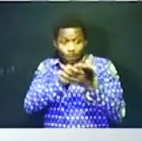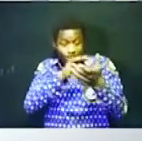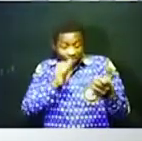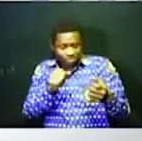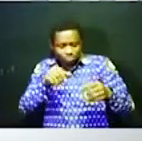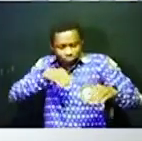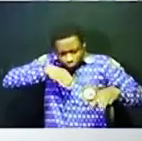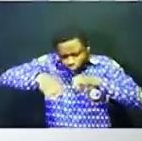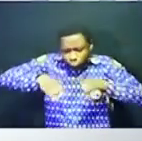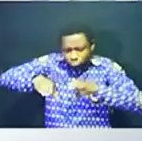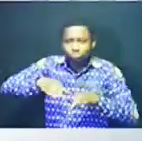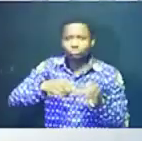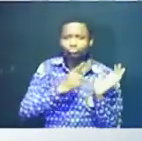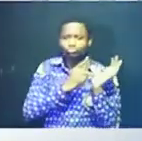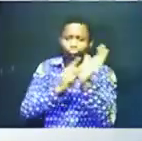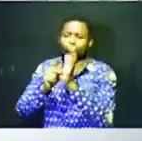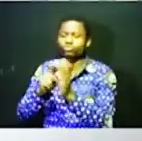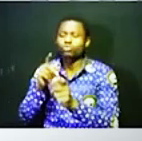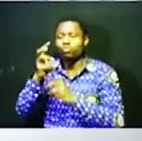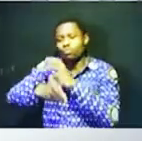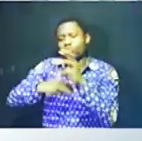by action.